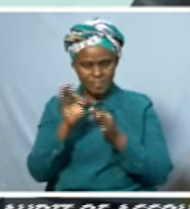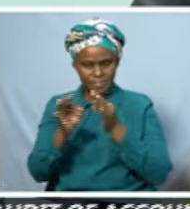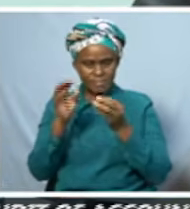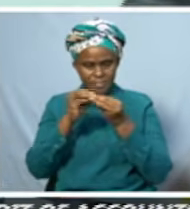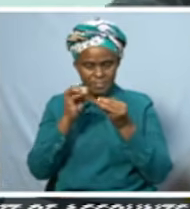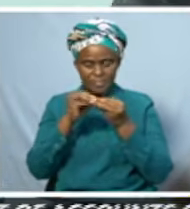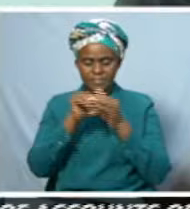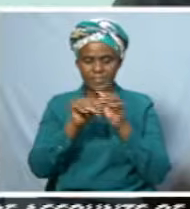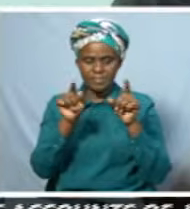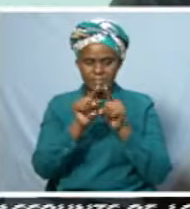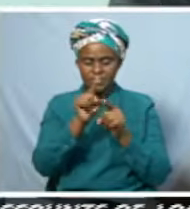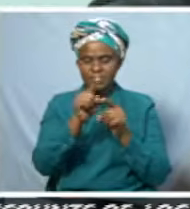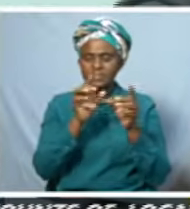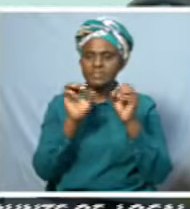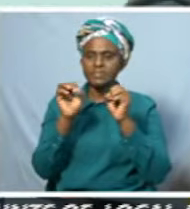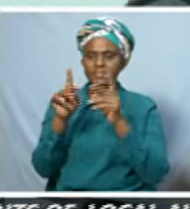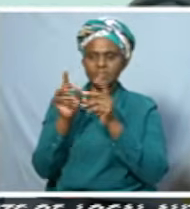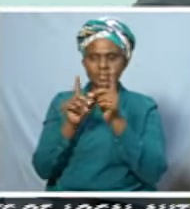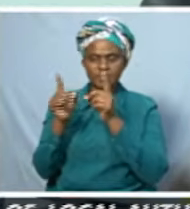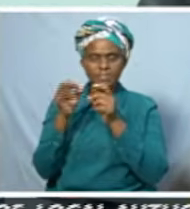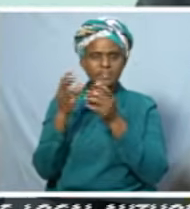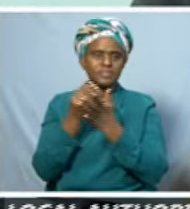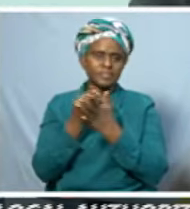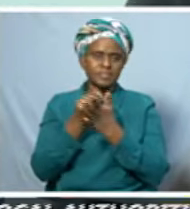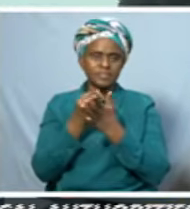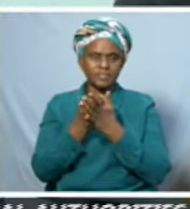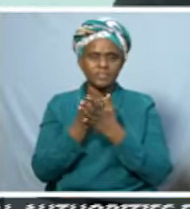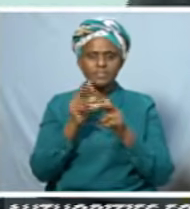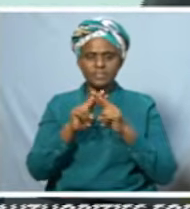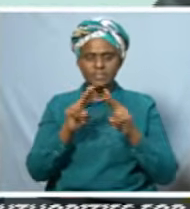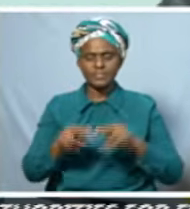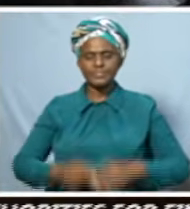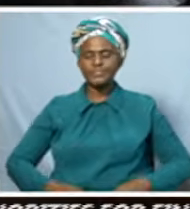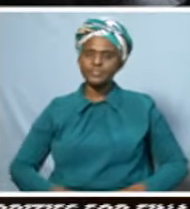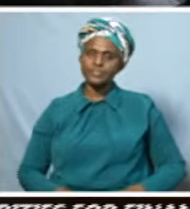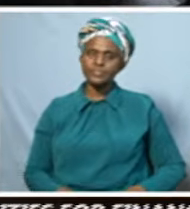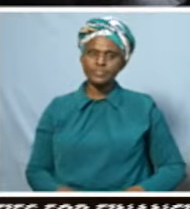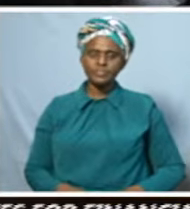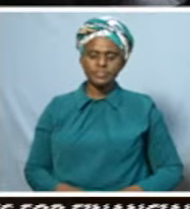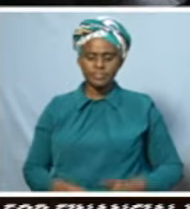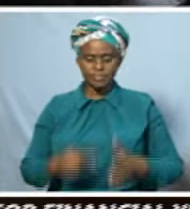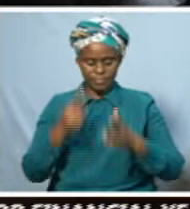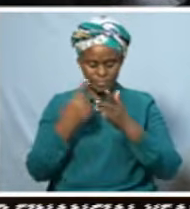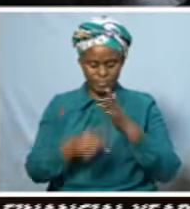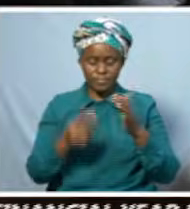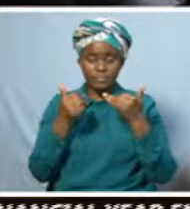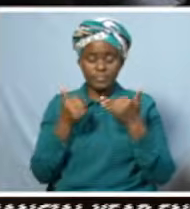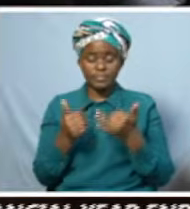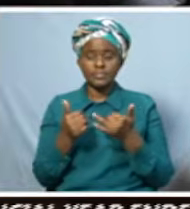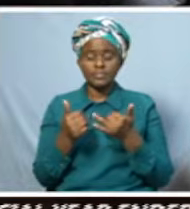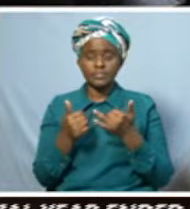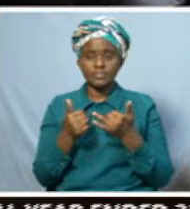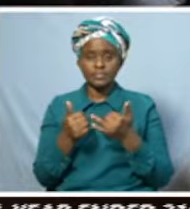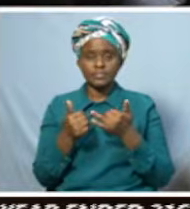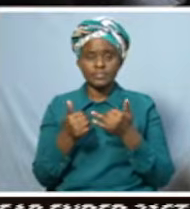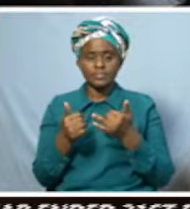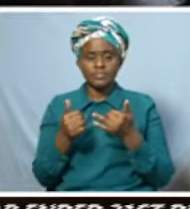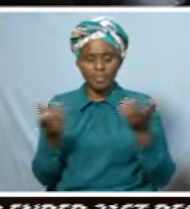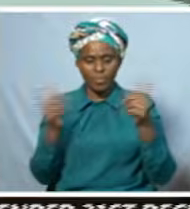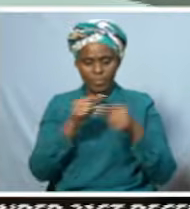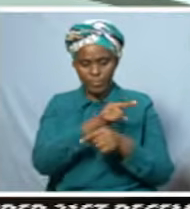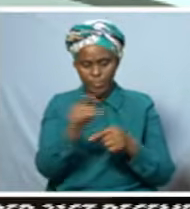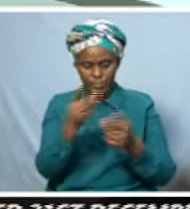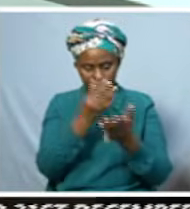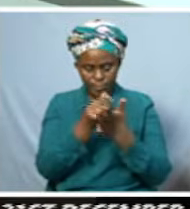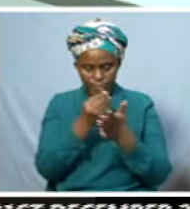on it as well. Okay, Director Finance. Sure. What it is that when these funds